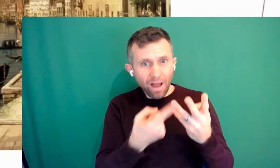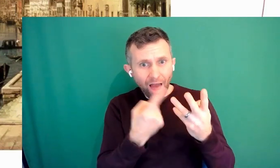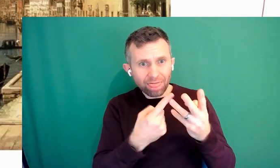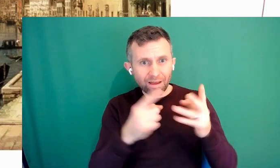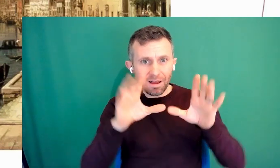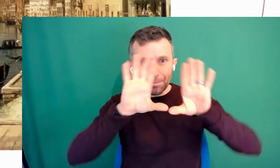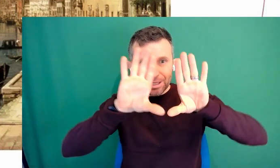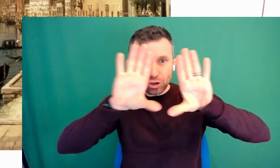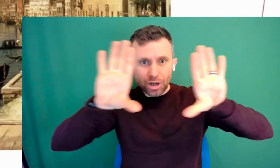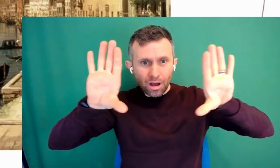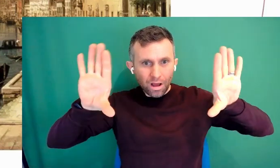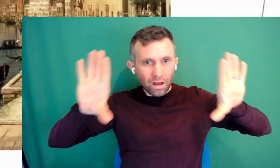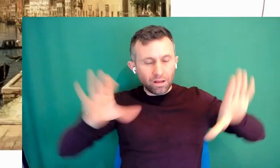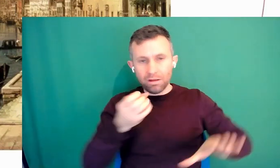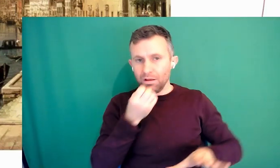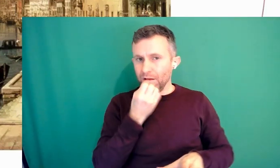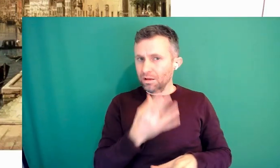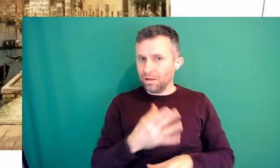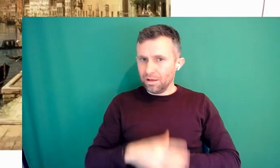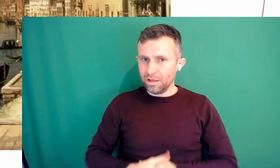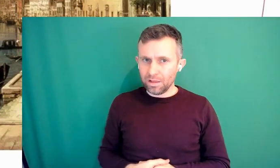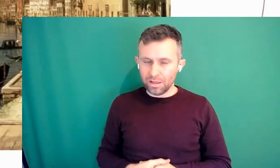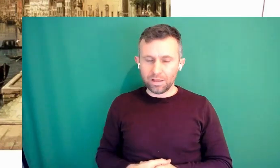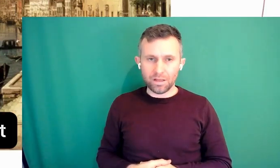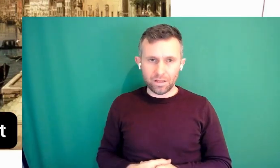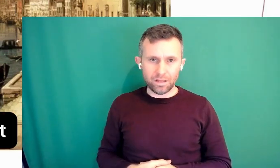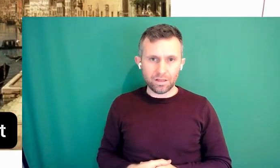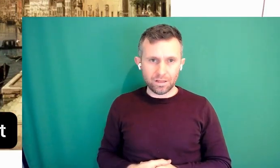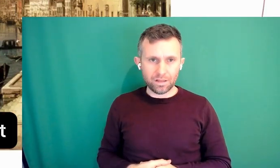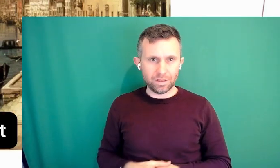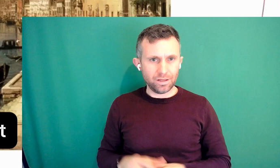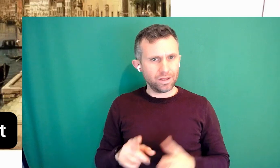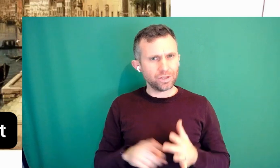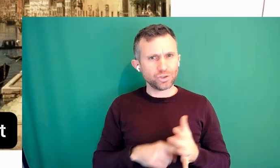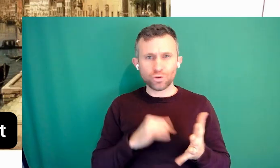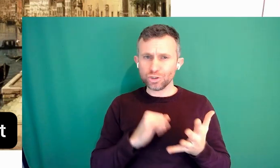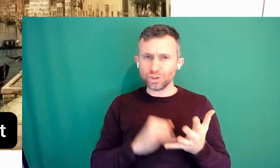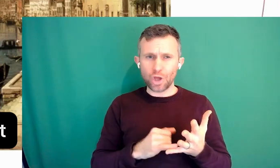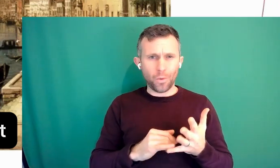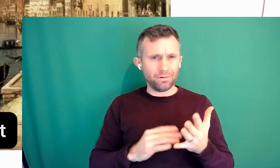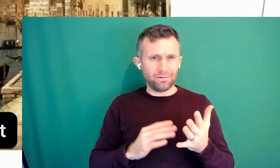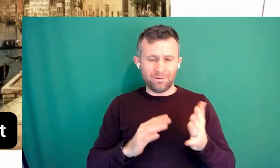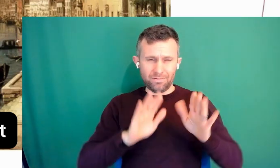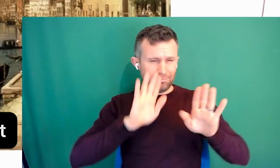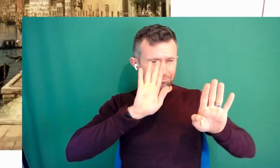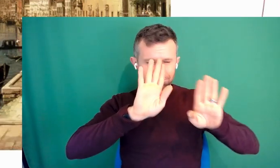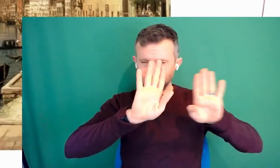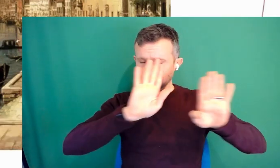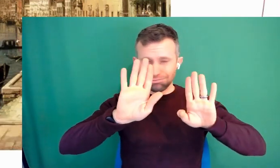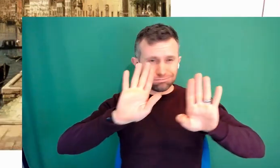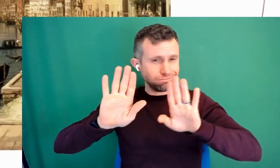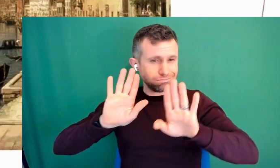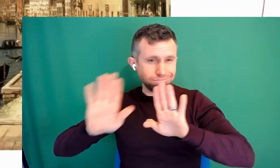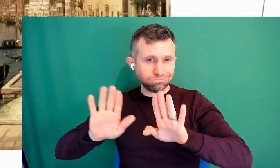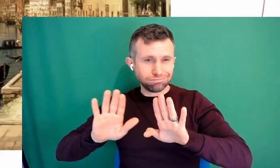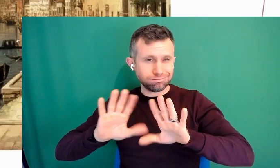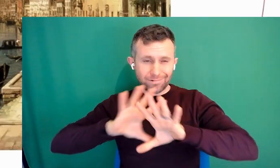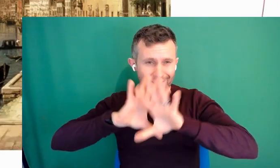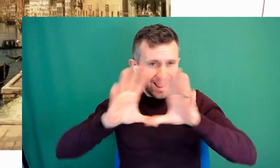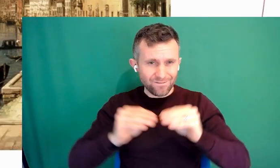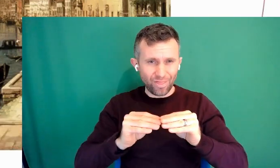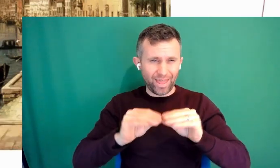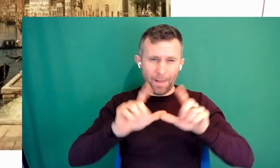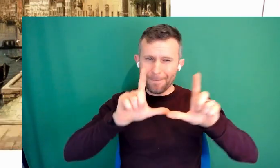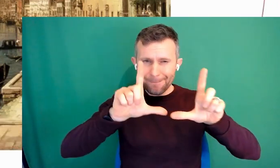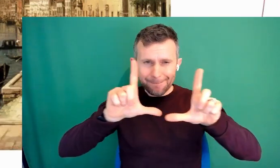didn't paint Venice as it was, but he painted it as the Venetians remembered it. If you were to go